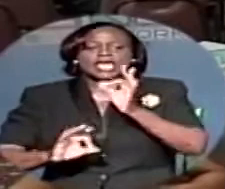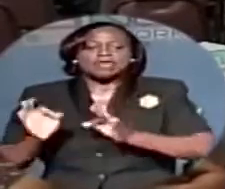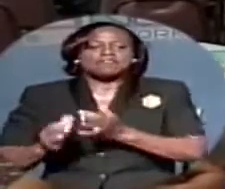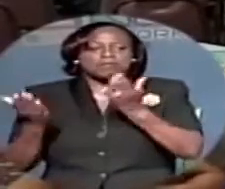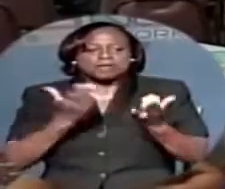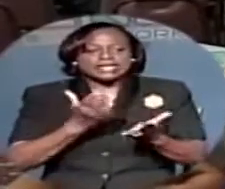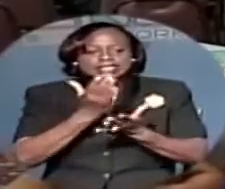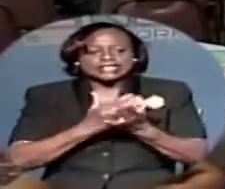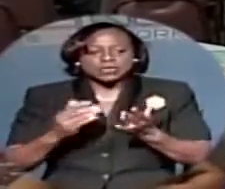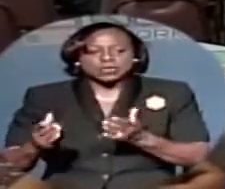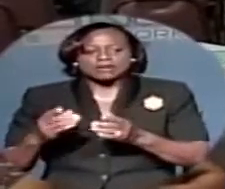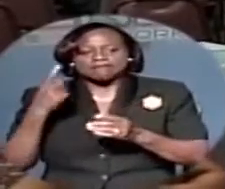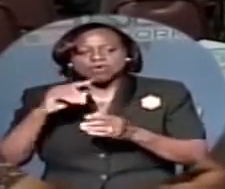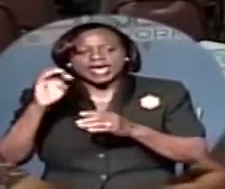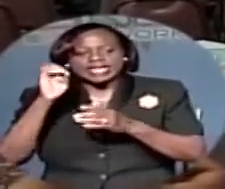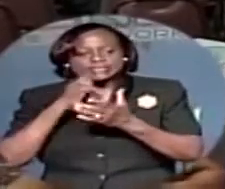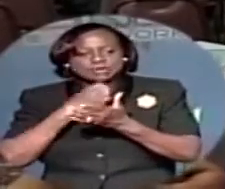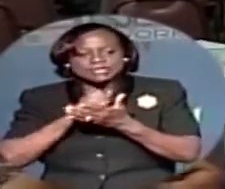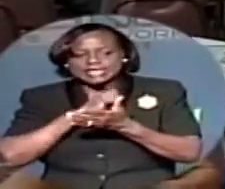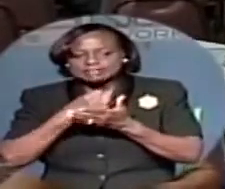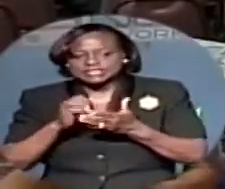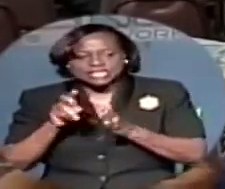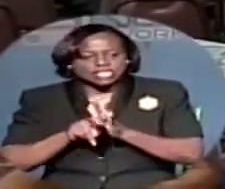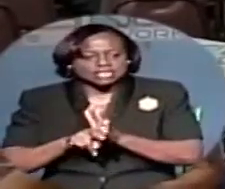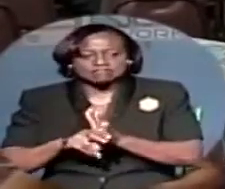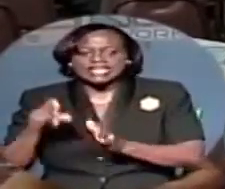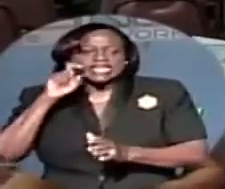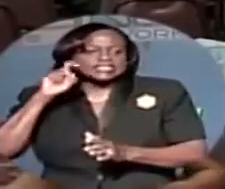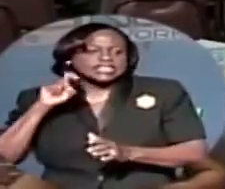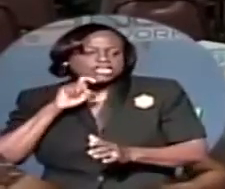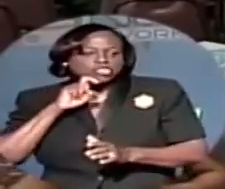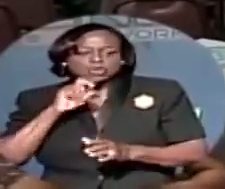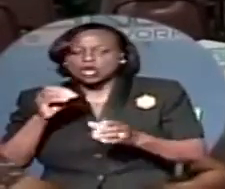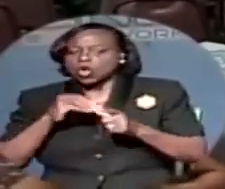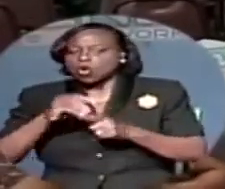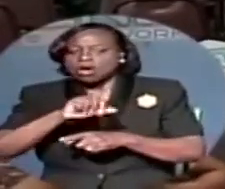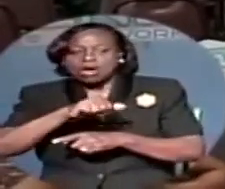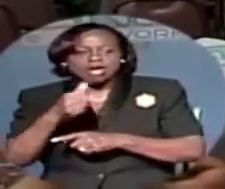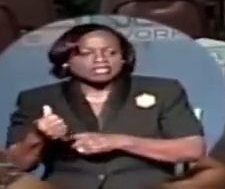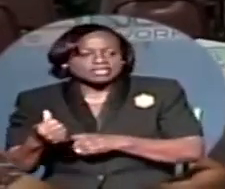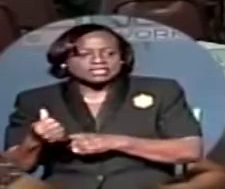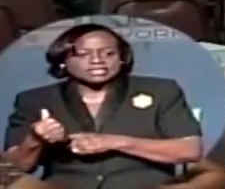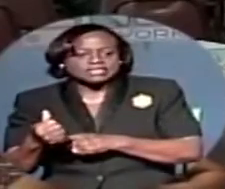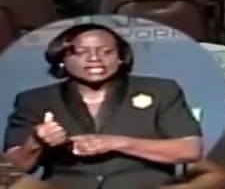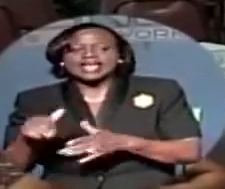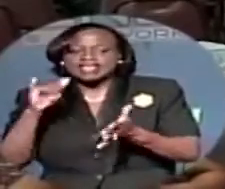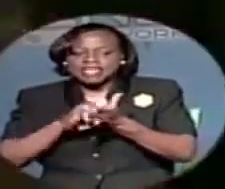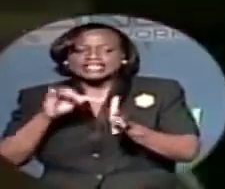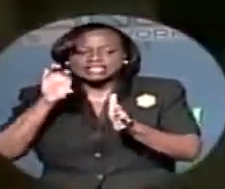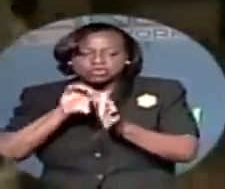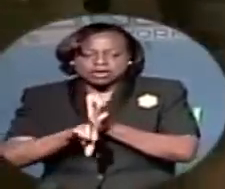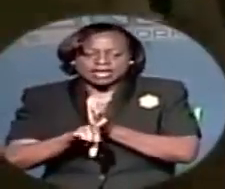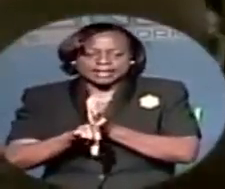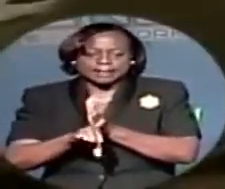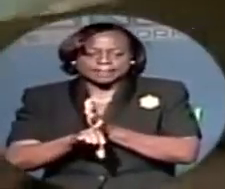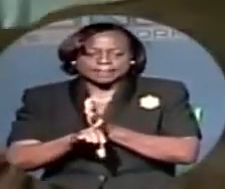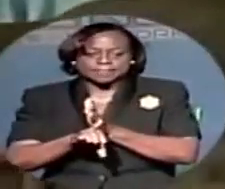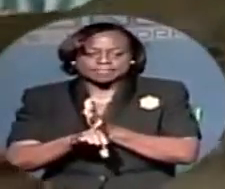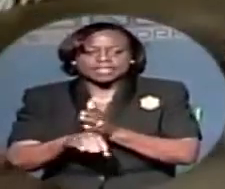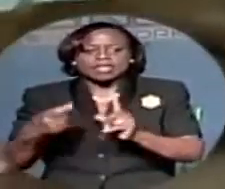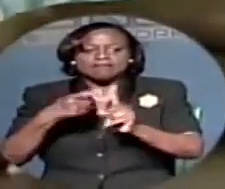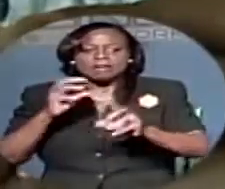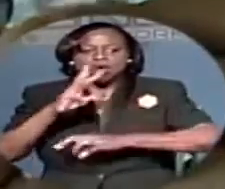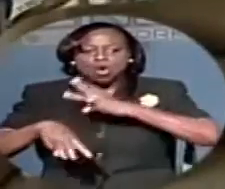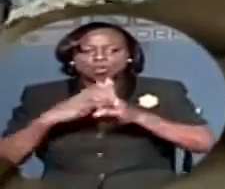for exploitation, whether it is sexual or otherwise, within the Bahamas, that is also a crime. From a